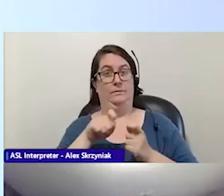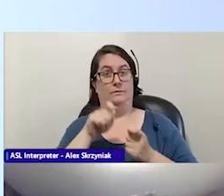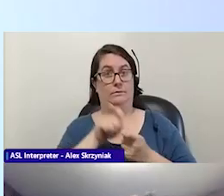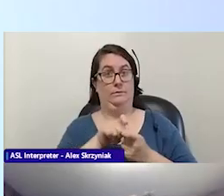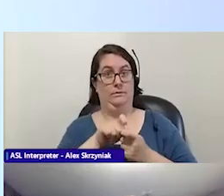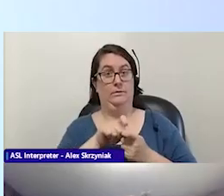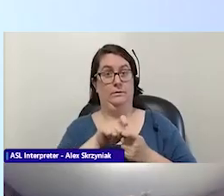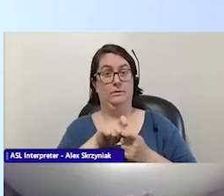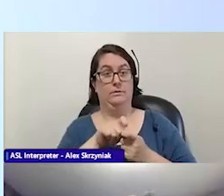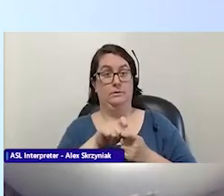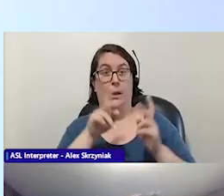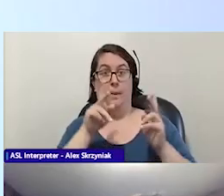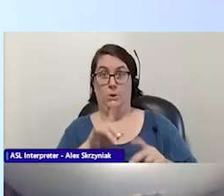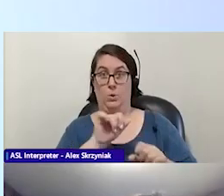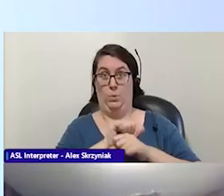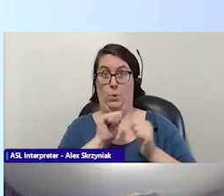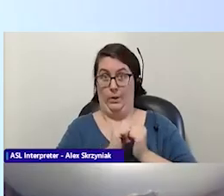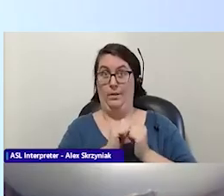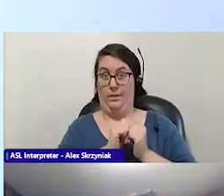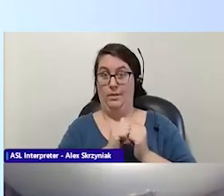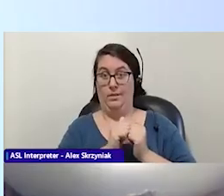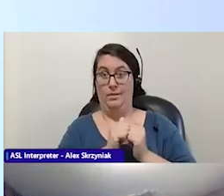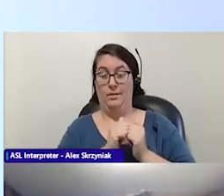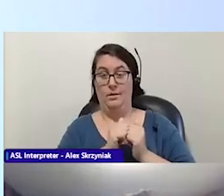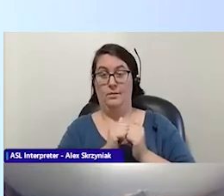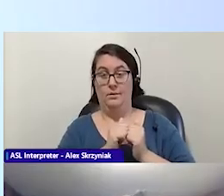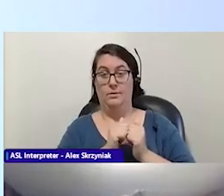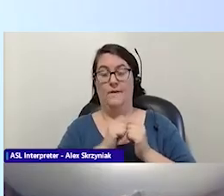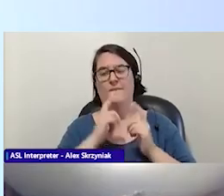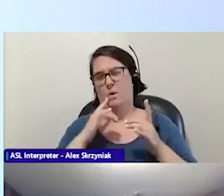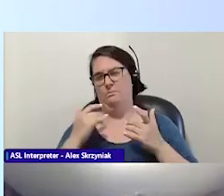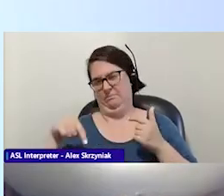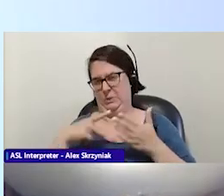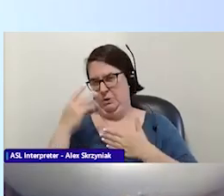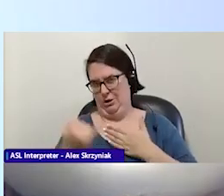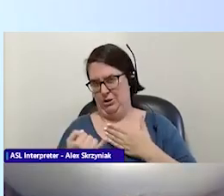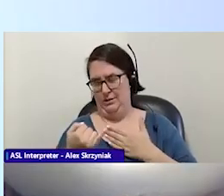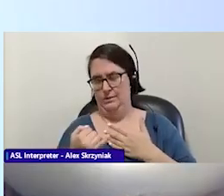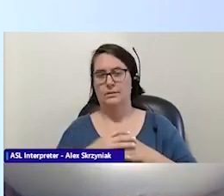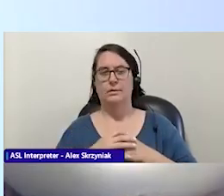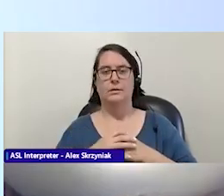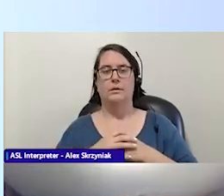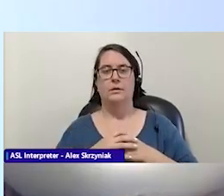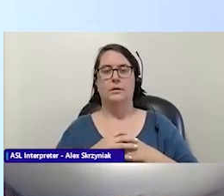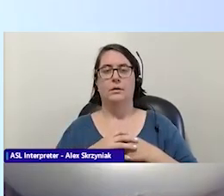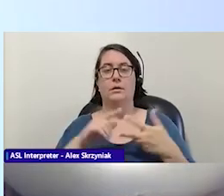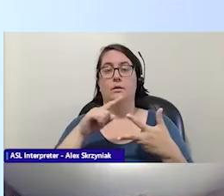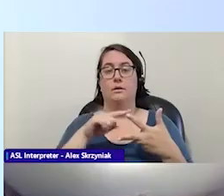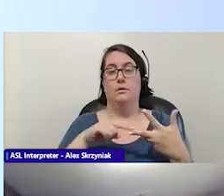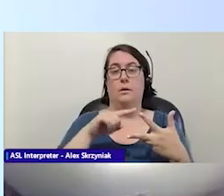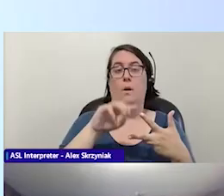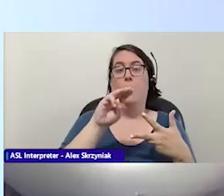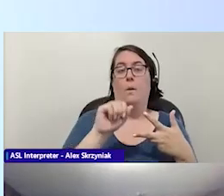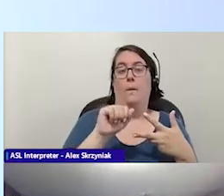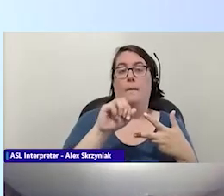persons that I worked with on the project I'm going to talk about today were Mojan Karbash and